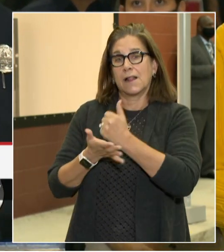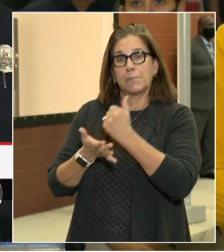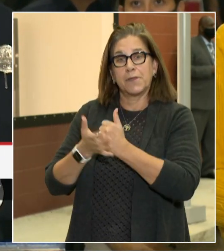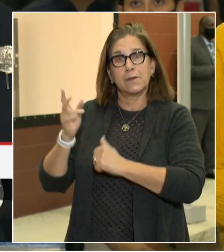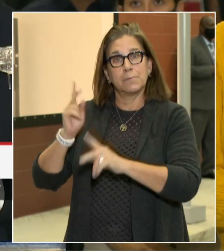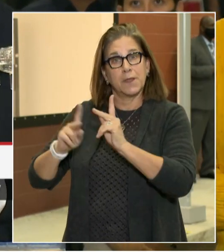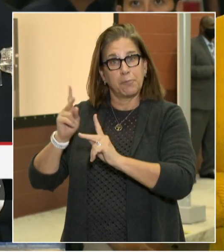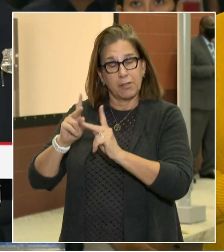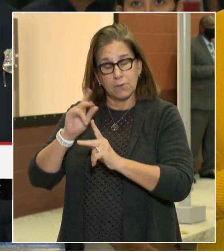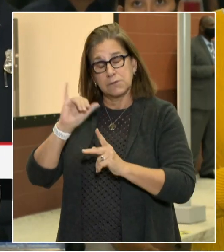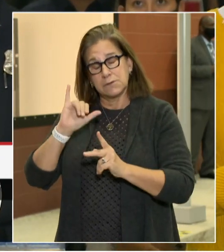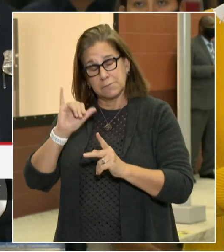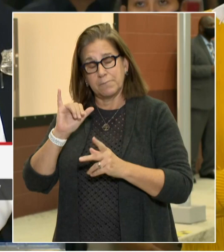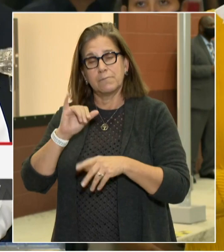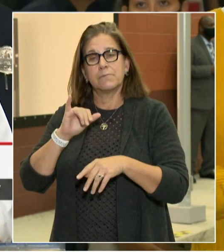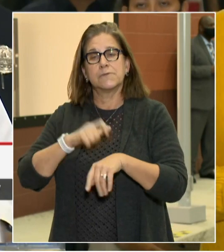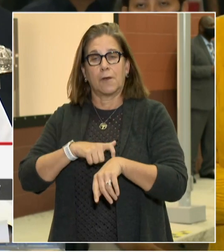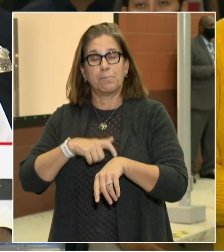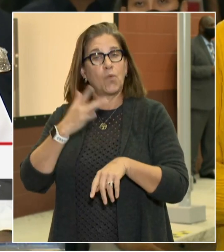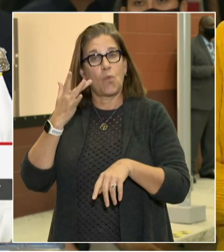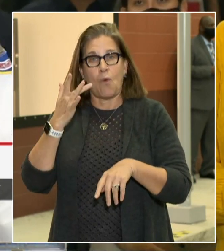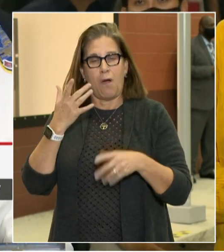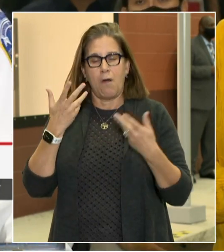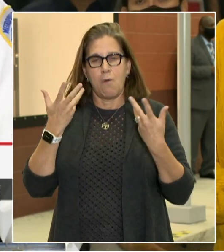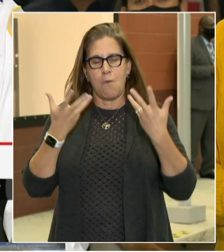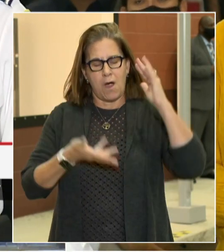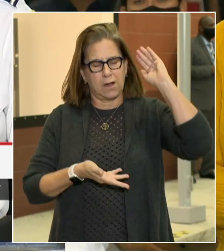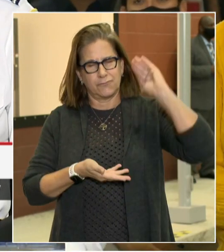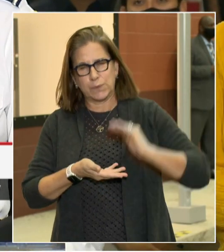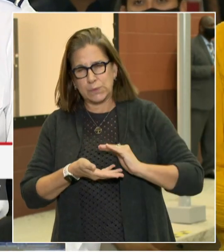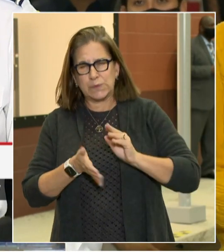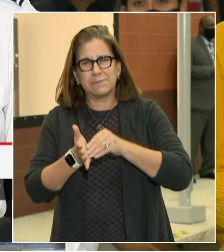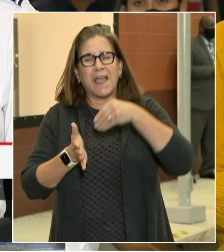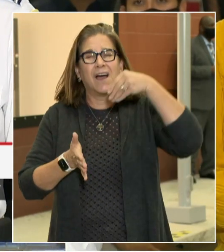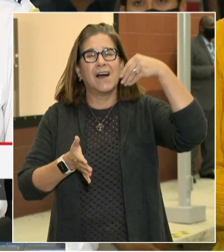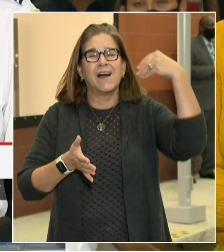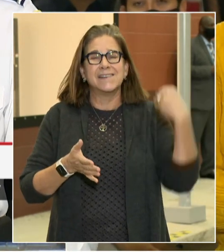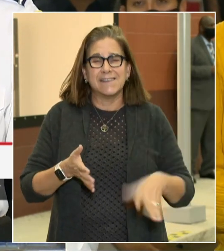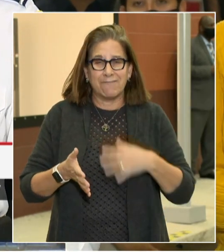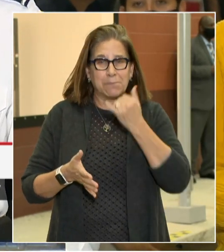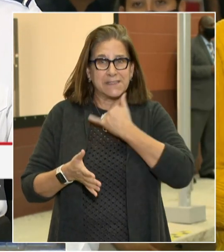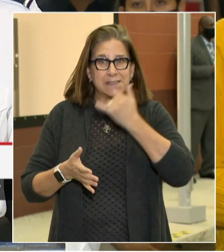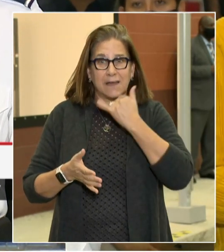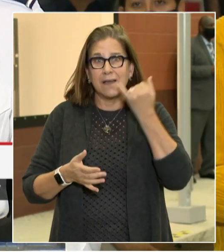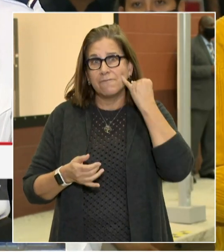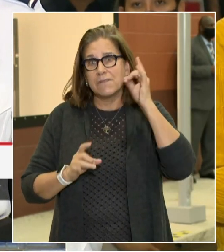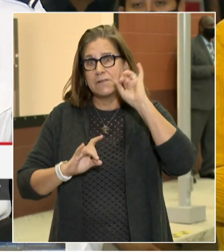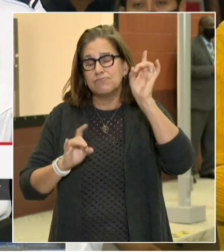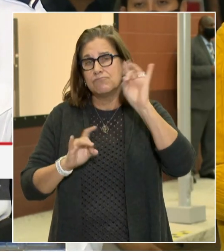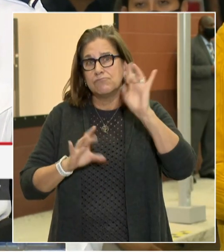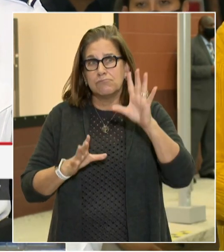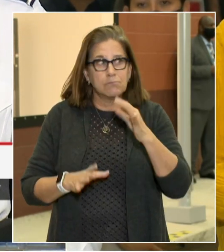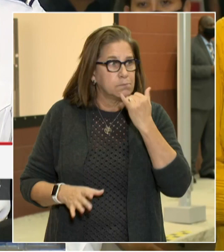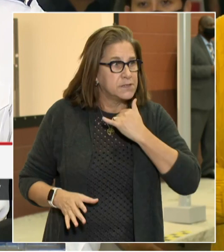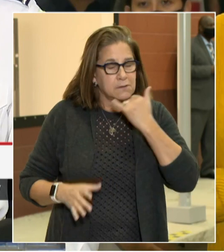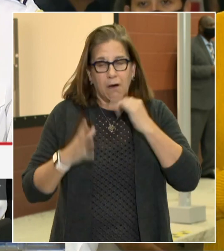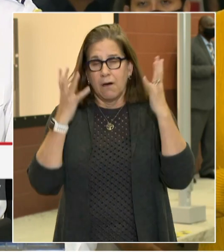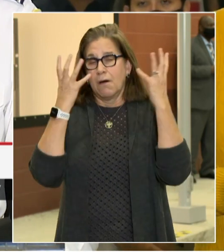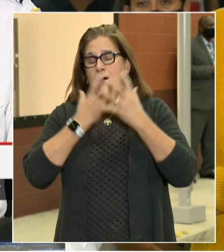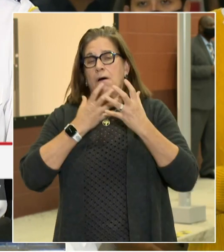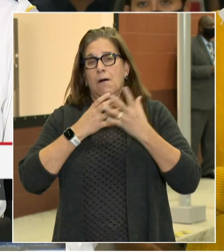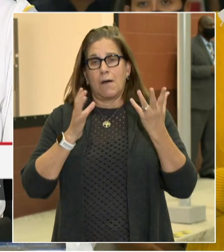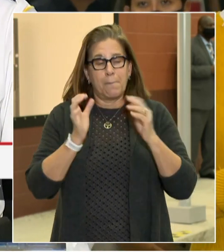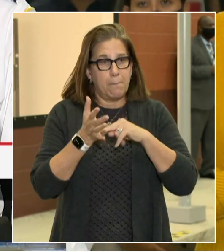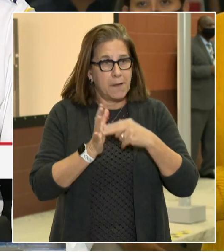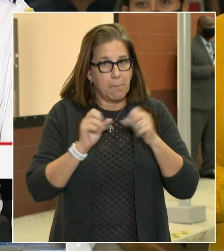thus reducing discipline and career-altering events. Taking examples from other industries, the program itself gives